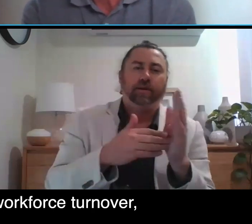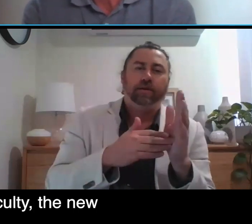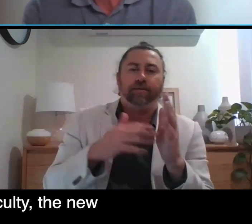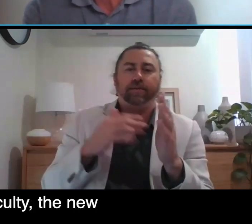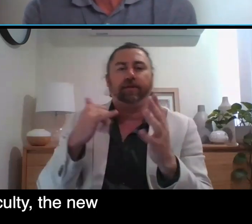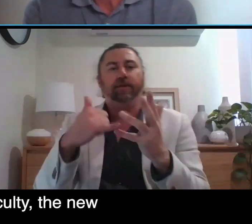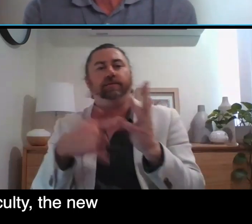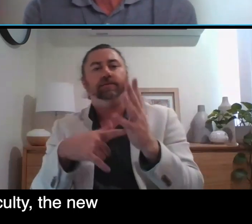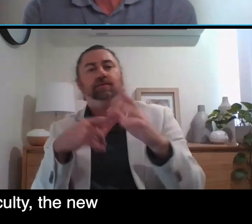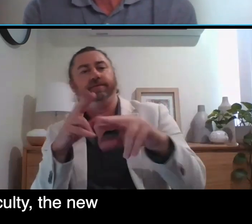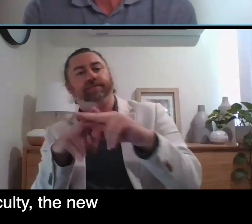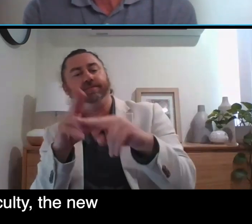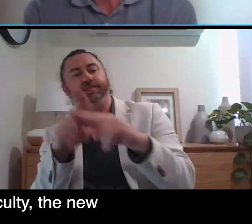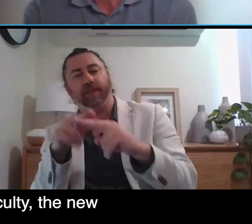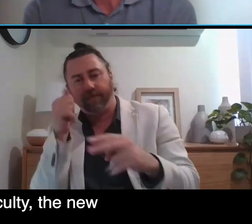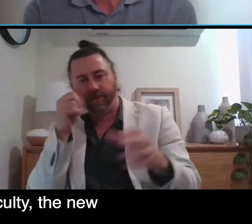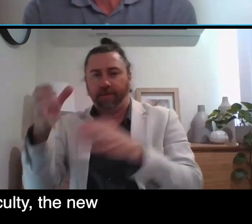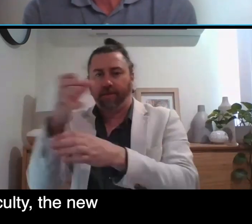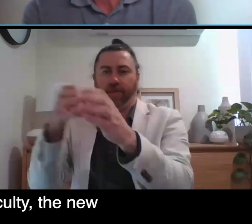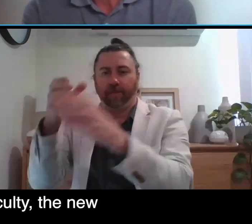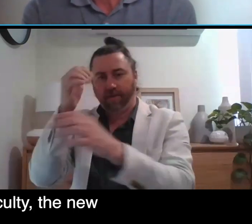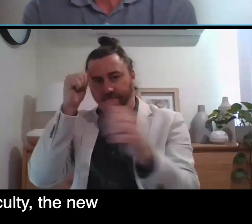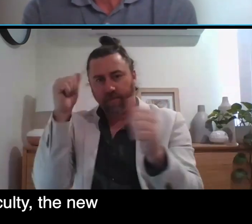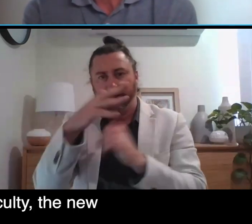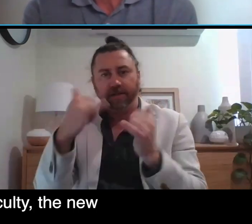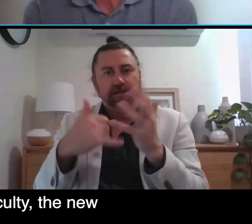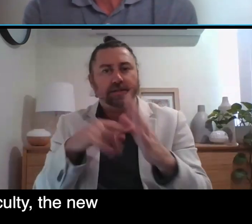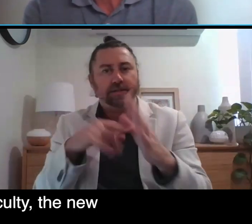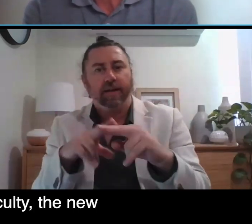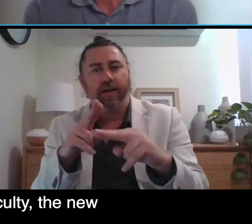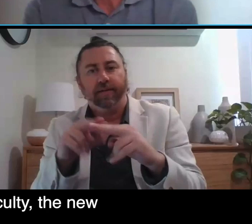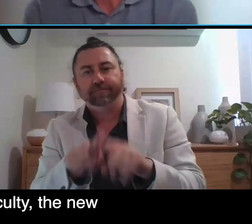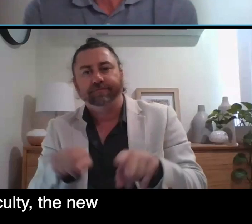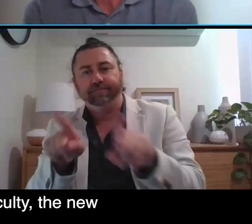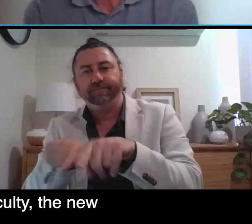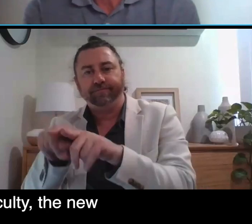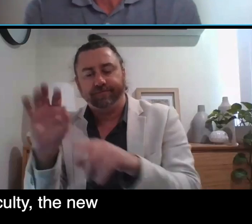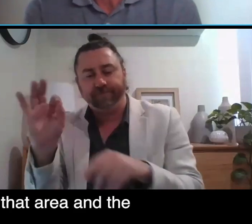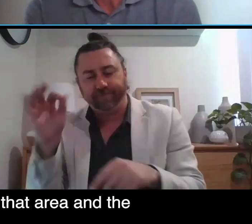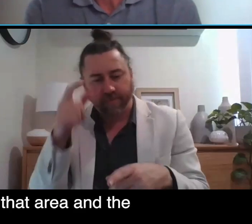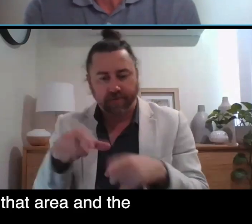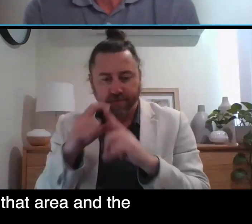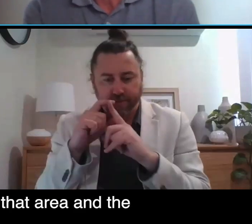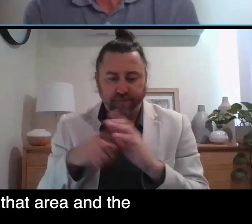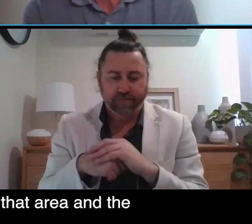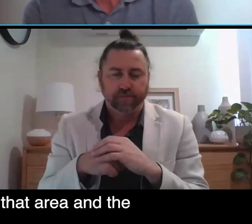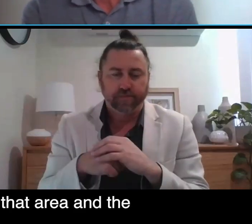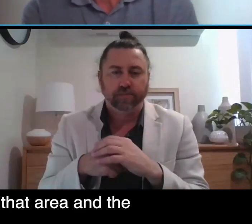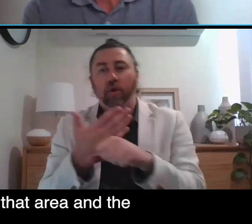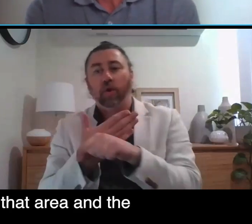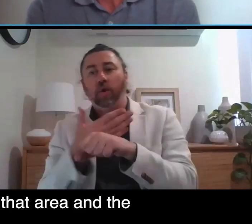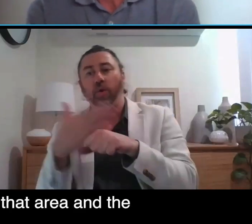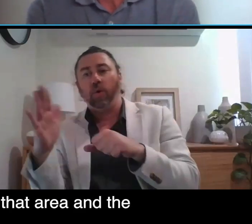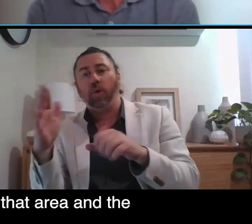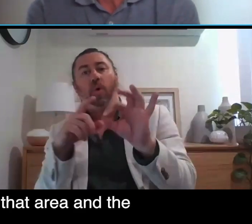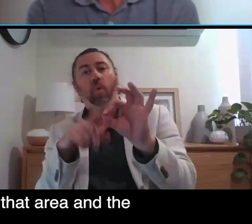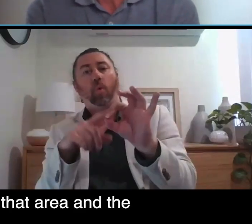turnover, which we know can be a difficulty, the new quality indicators will